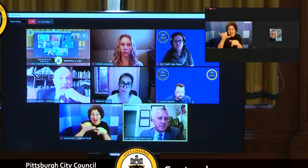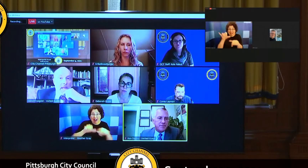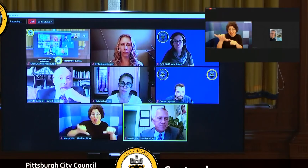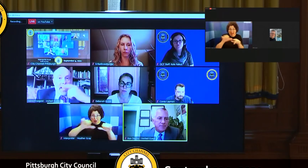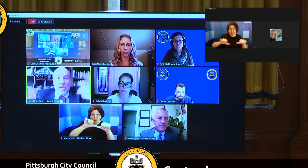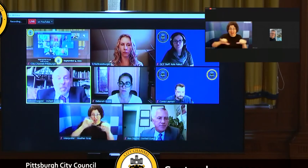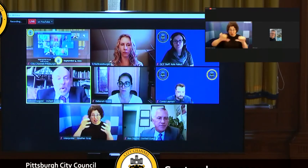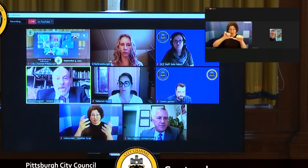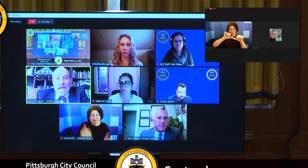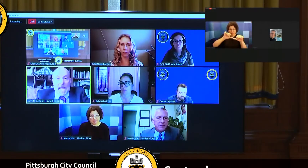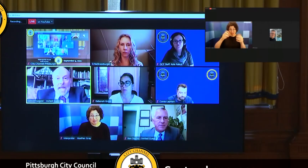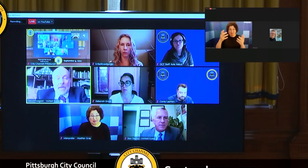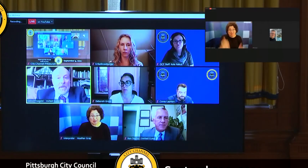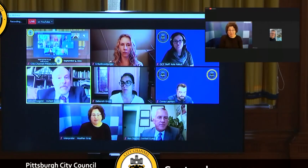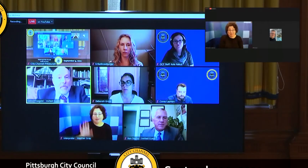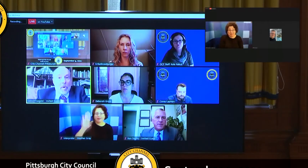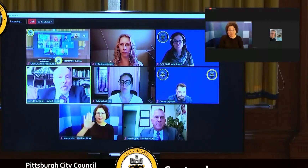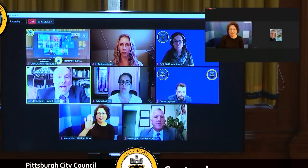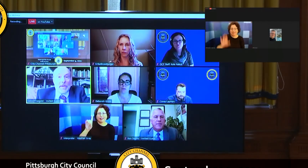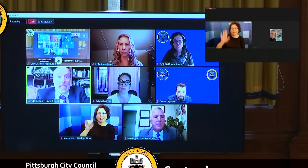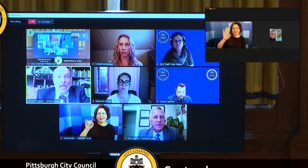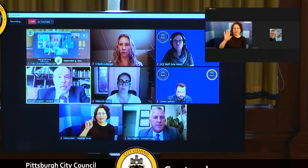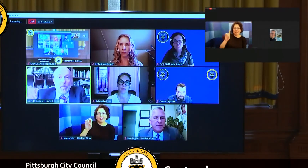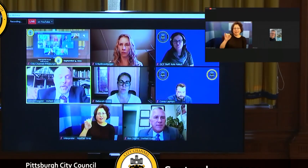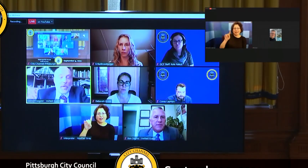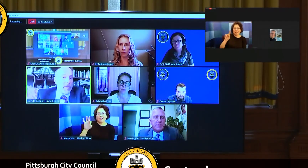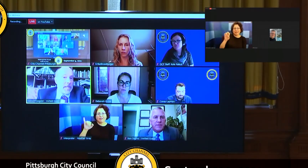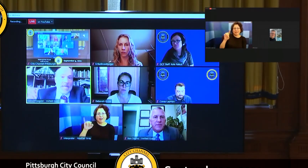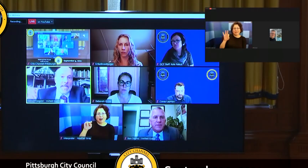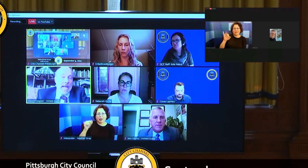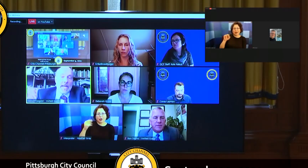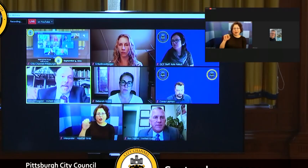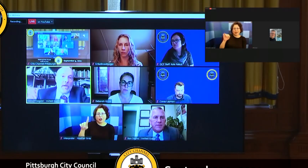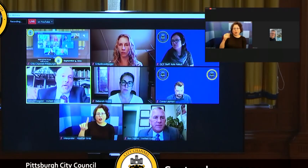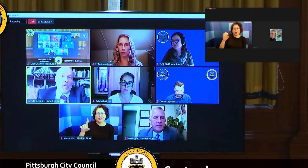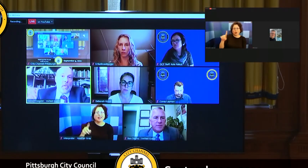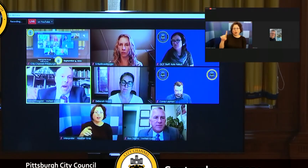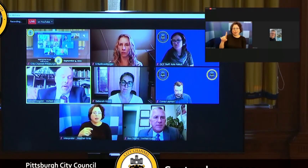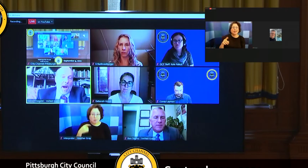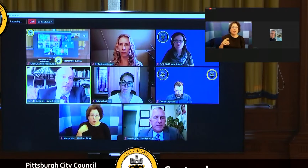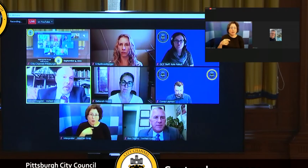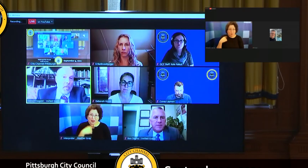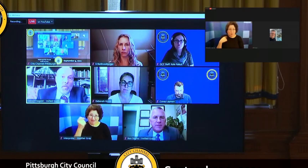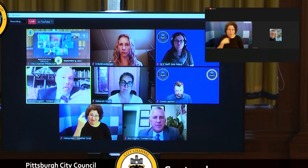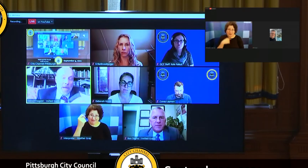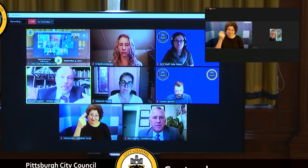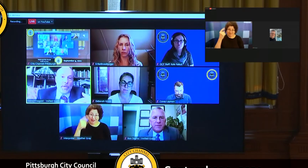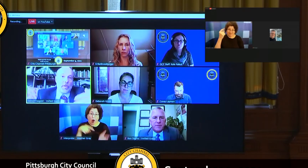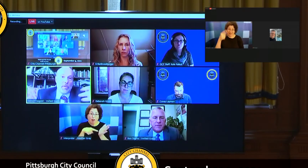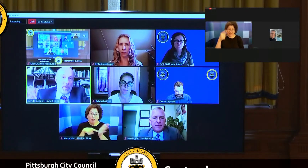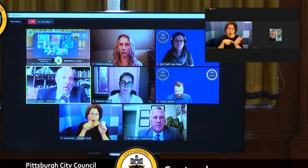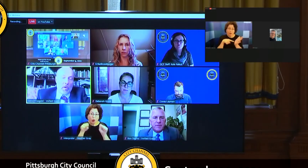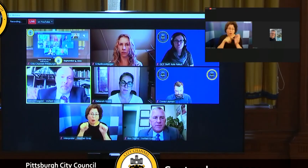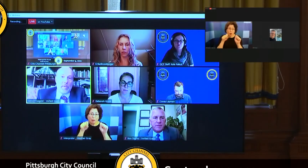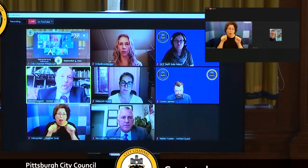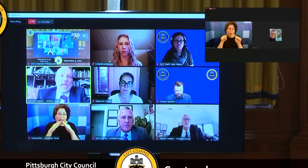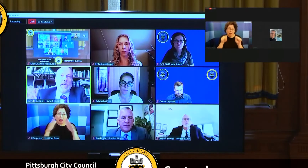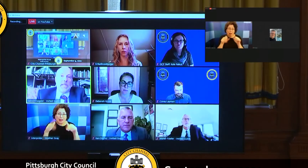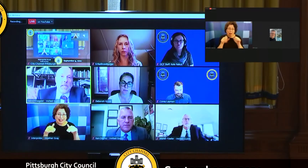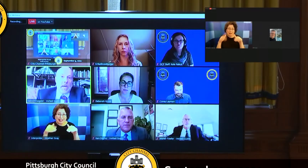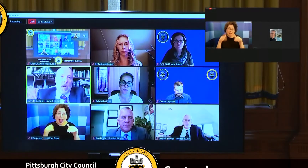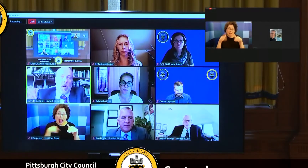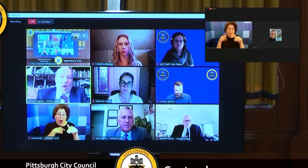And I just wanted to add on the affordable housing, we certainly see that need. Our own graduate students, our